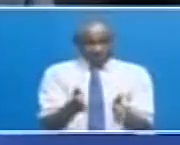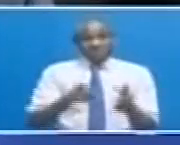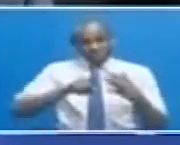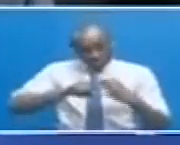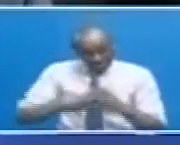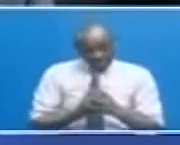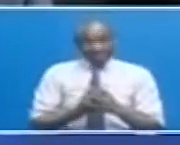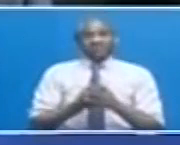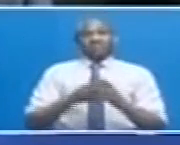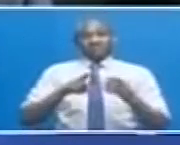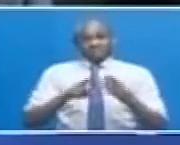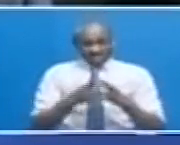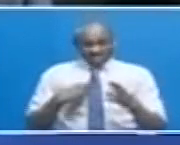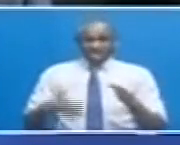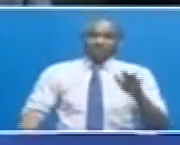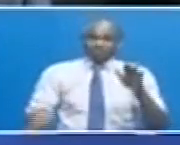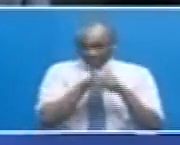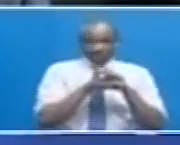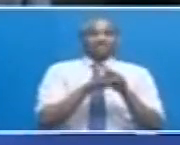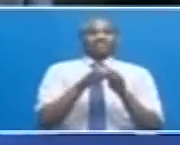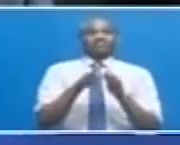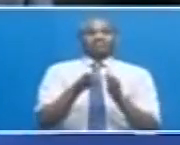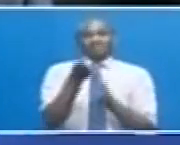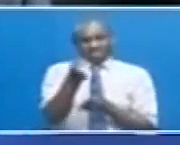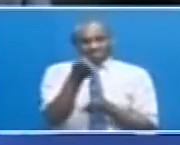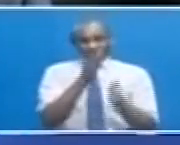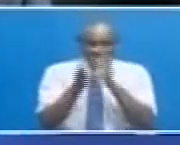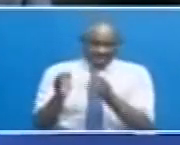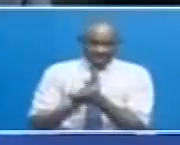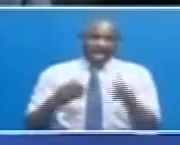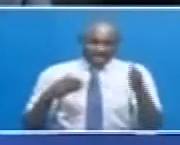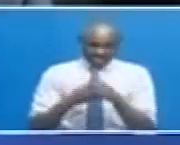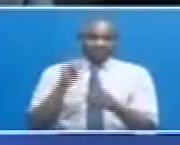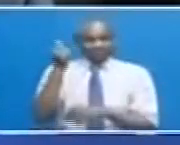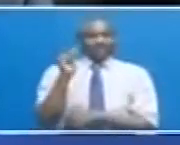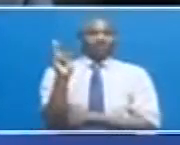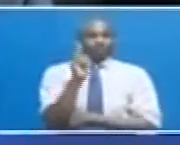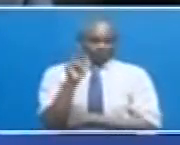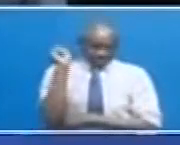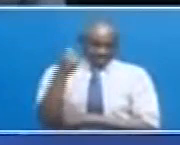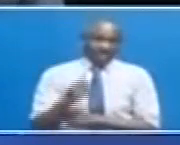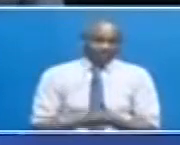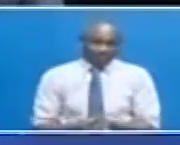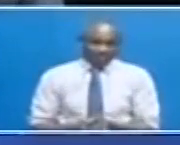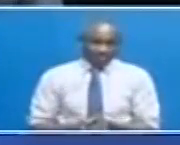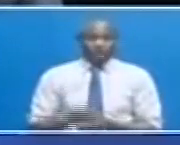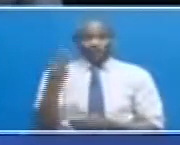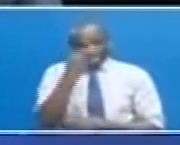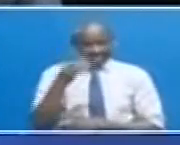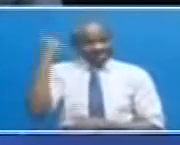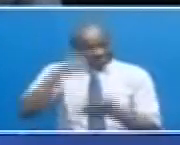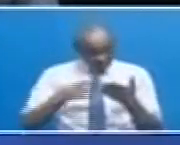start instituting impeachment proceedings against the President of the Republic of Kenya. Jumatano